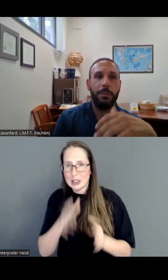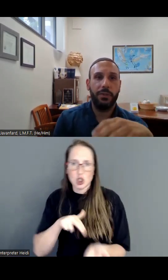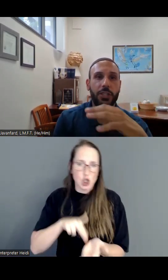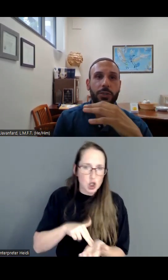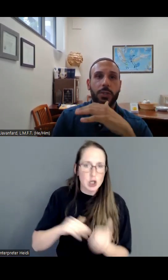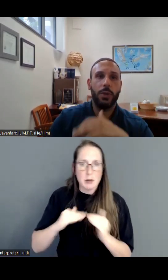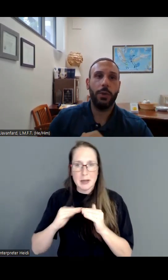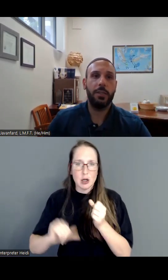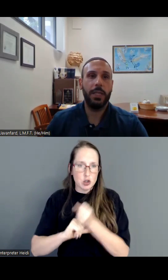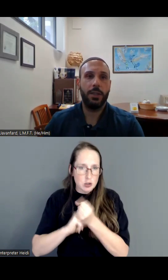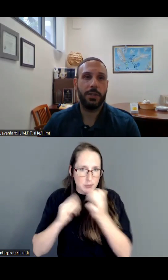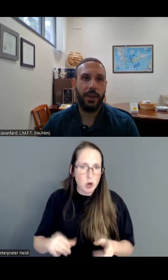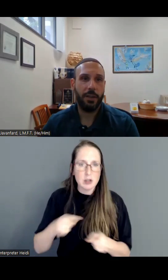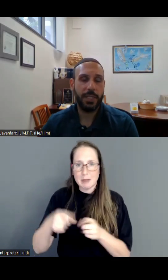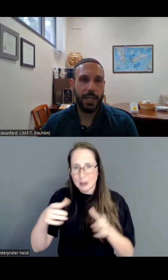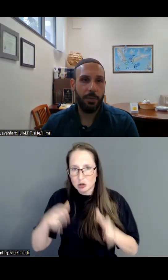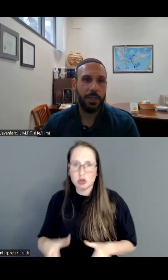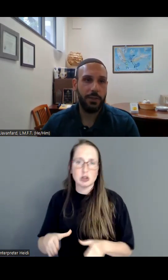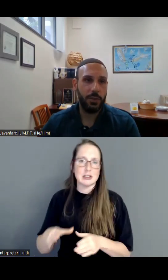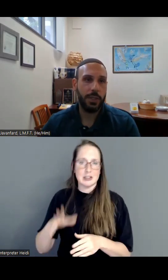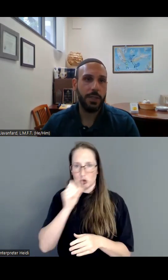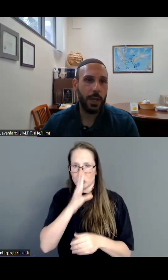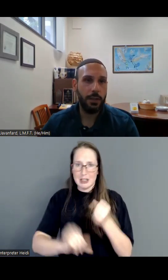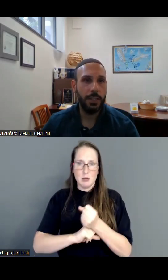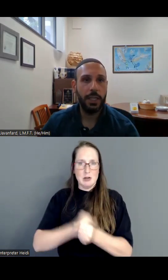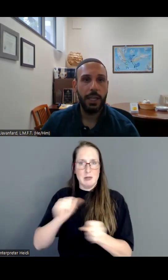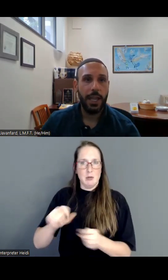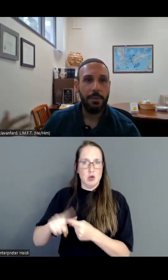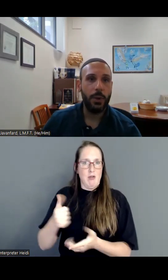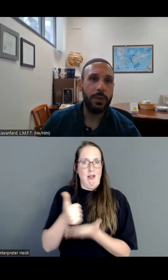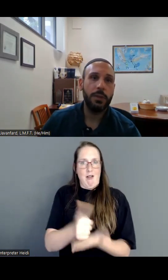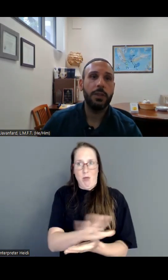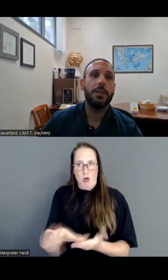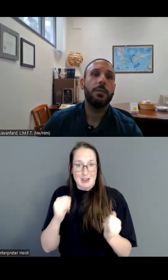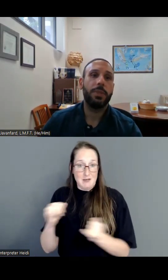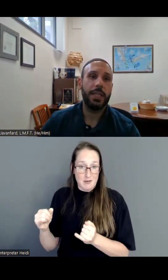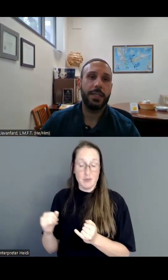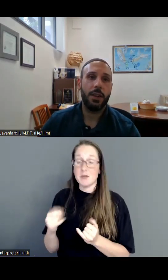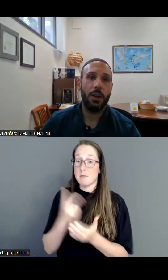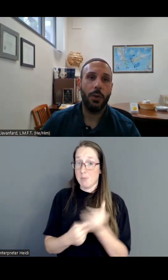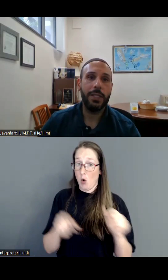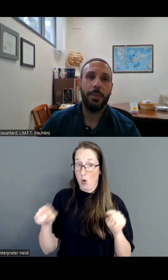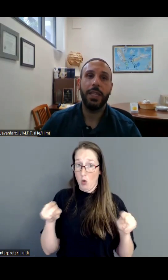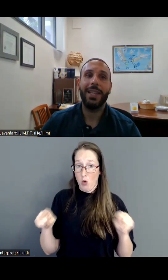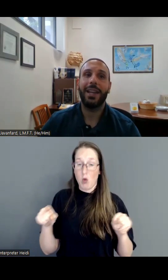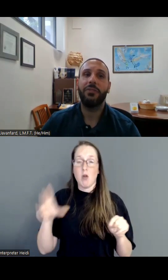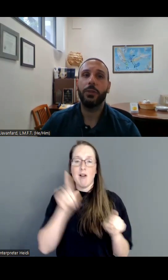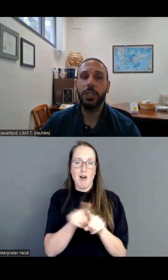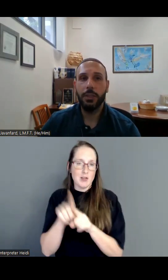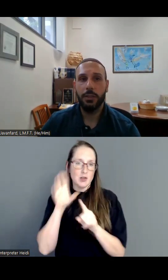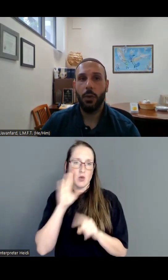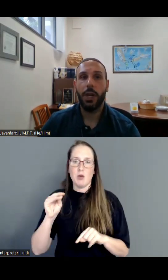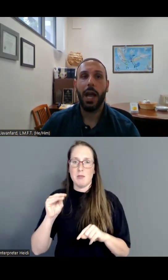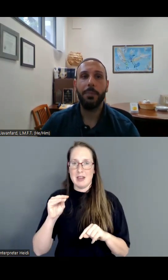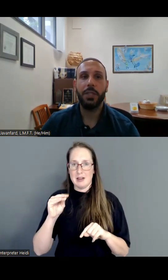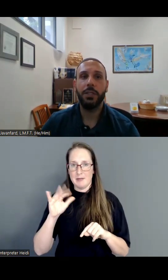and professionals who are going to be in those environments to help individuals as well. And both places are going to be a